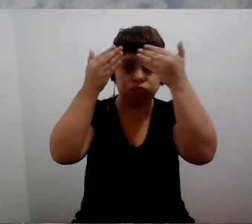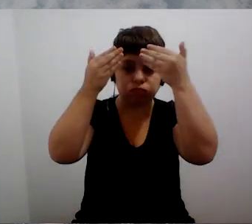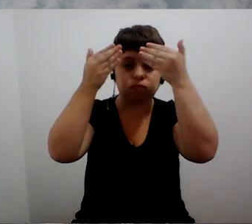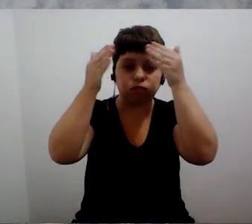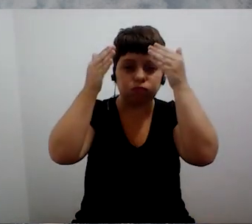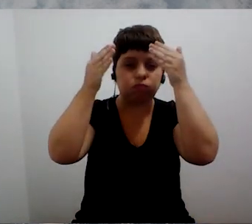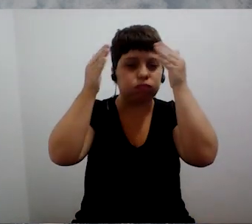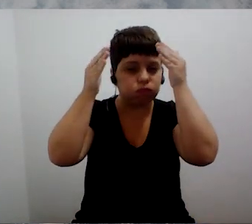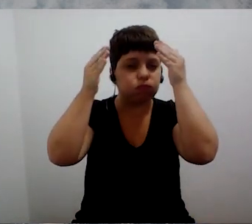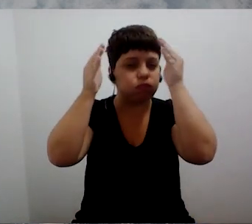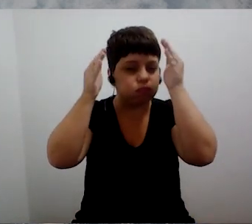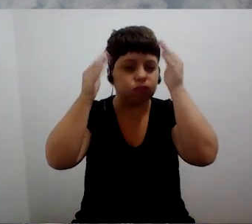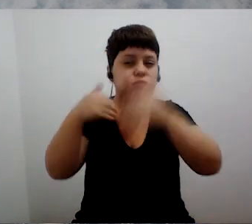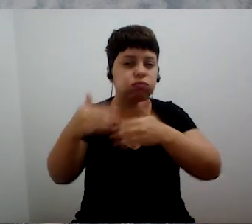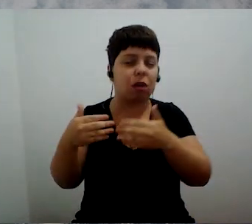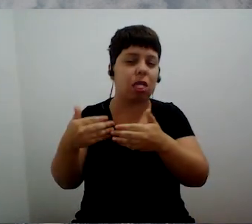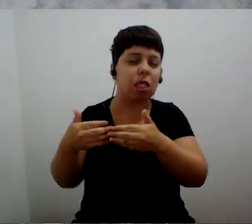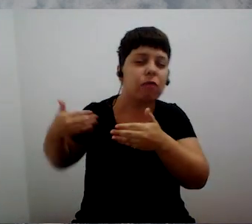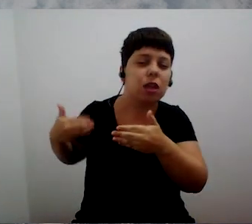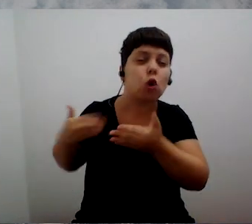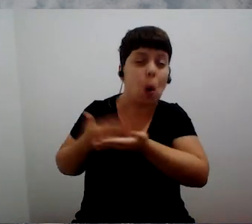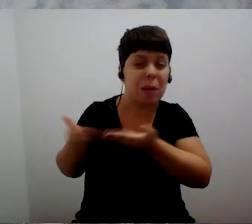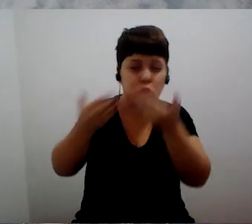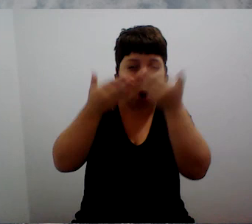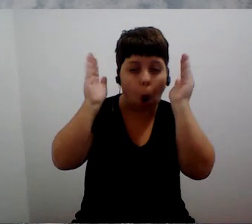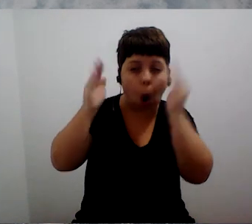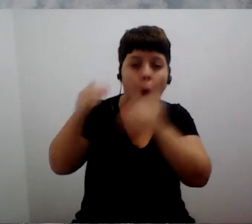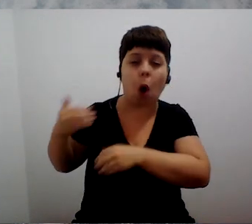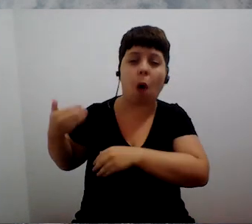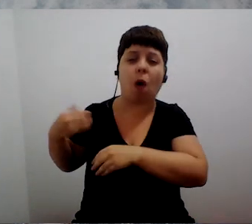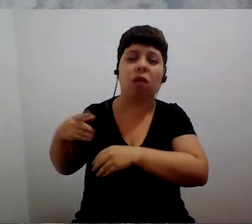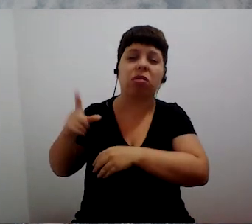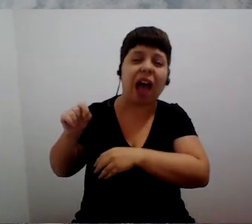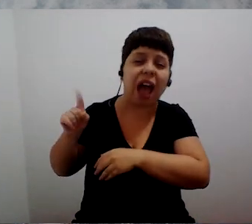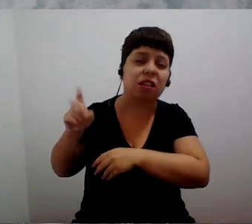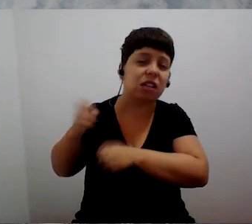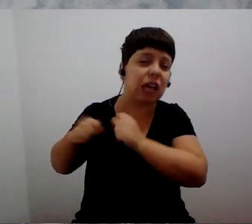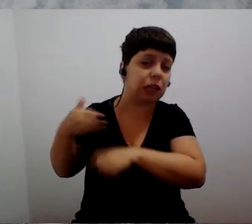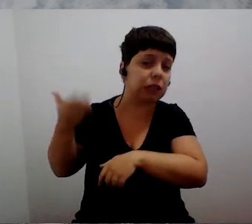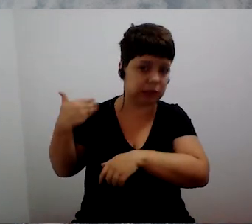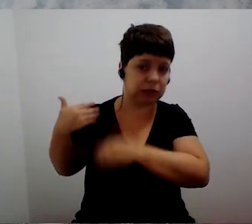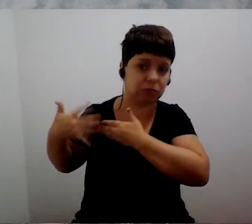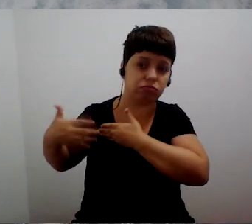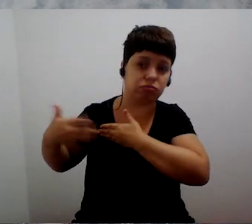since maybe 10, 15 years up to now.